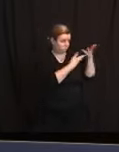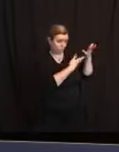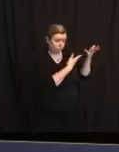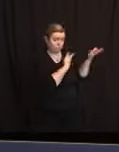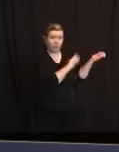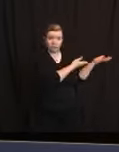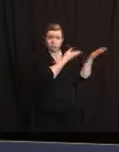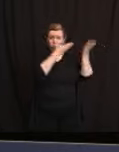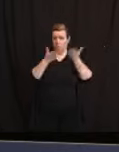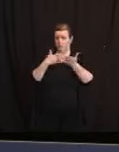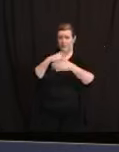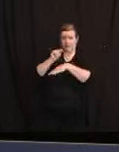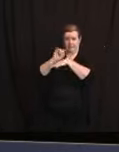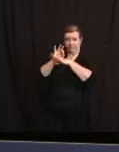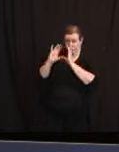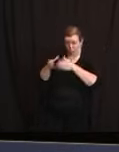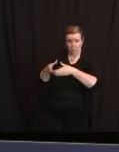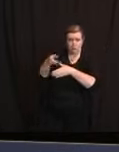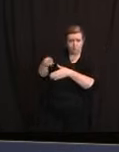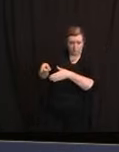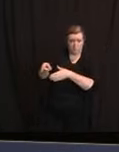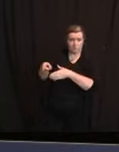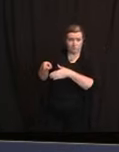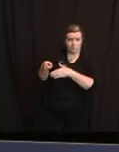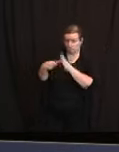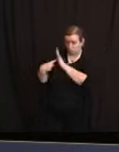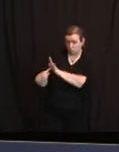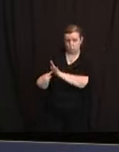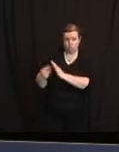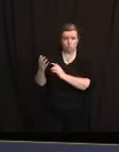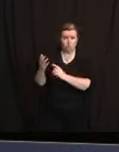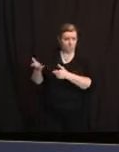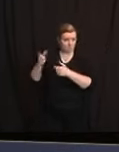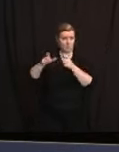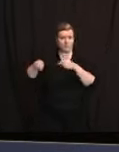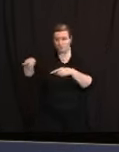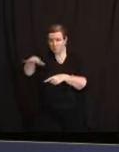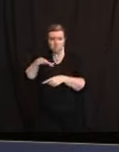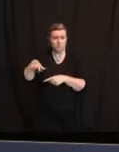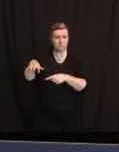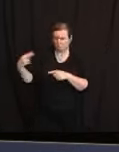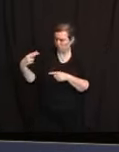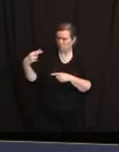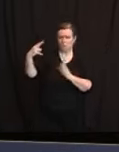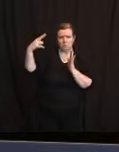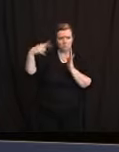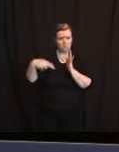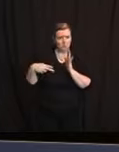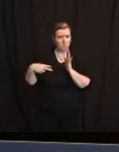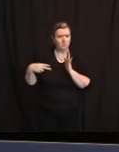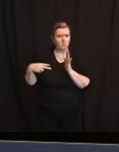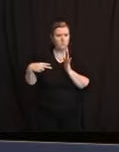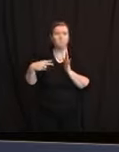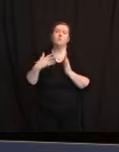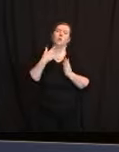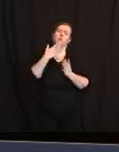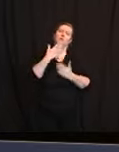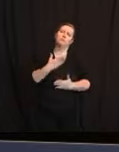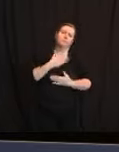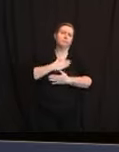council, when we report it to fellow freeholders and our citizens, they really do appreciate that the line